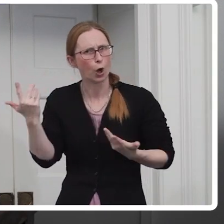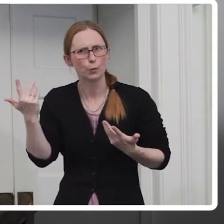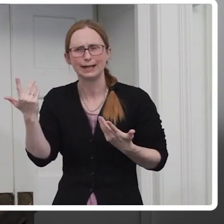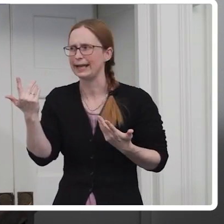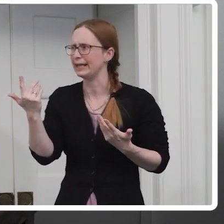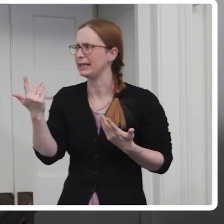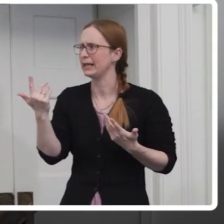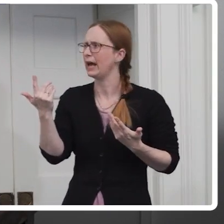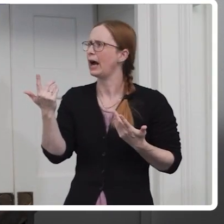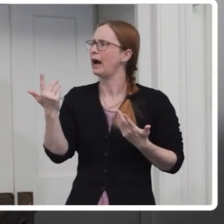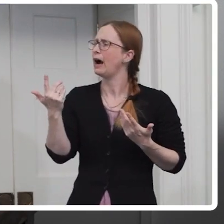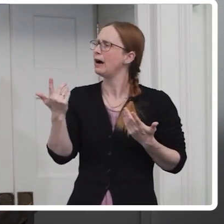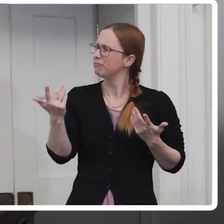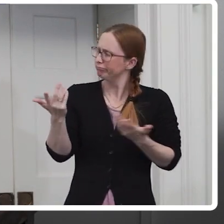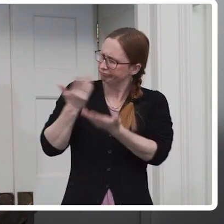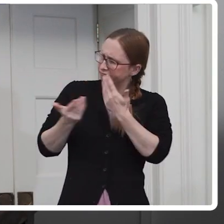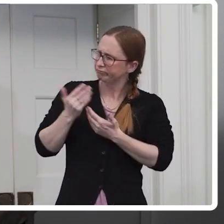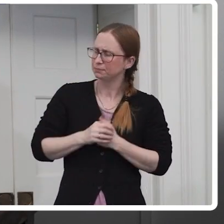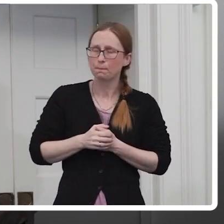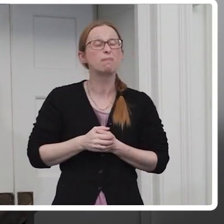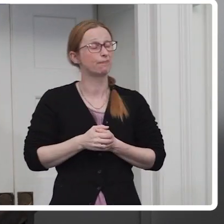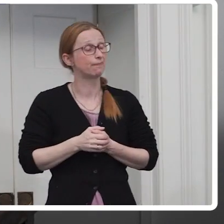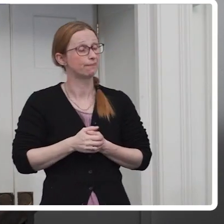work, especially it being so timely.